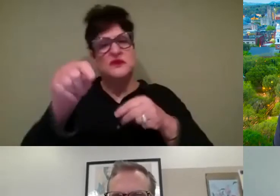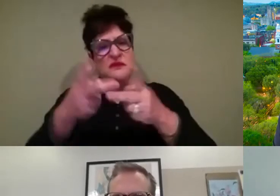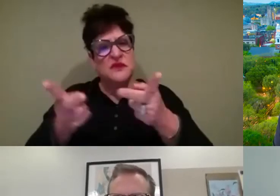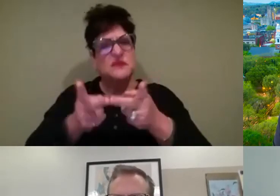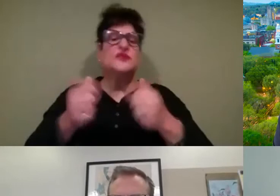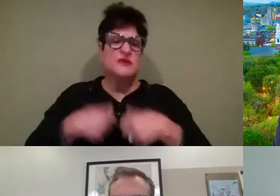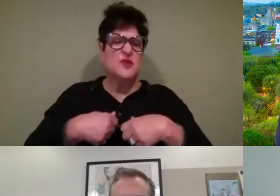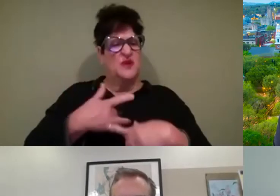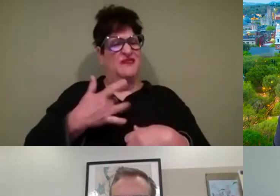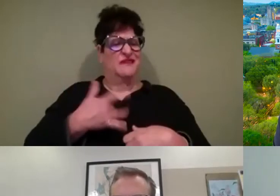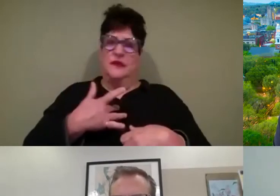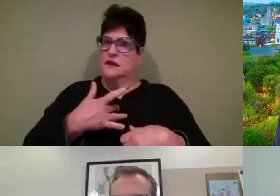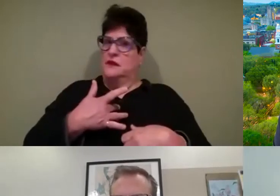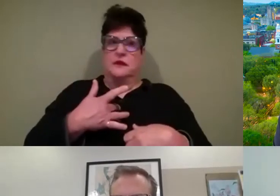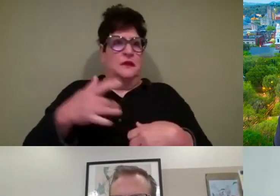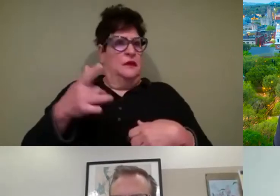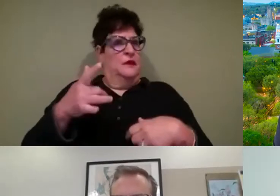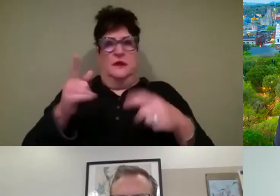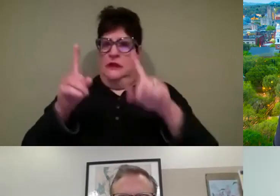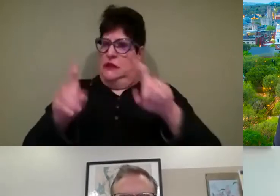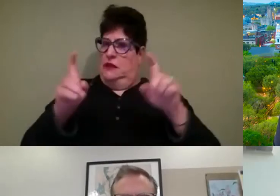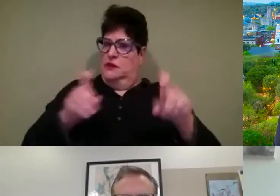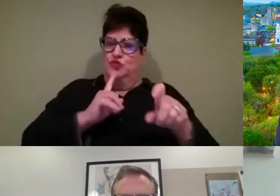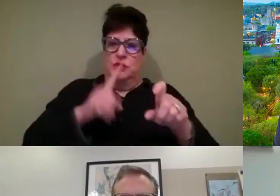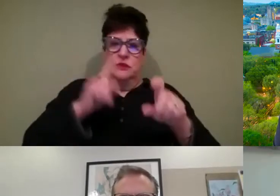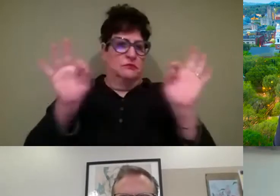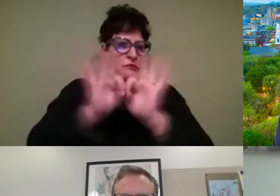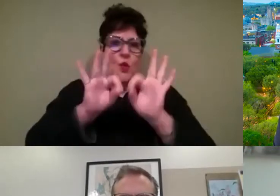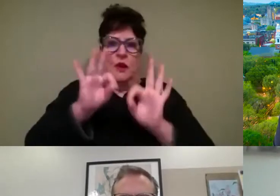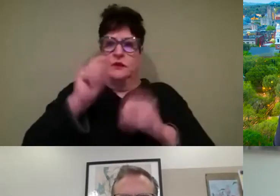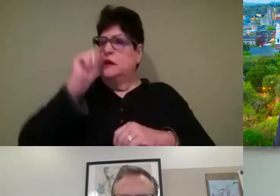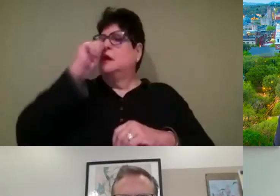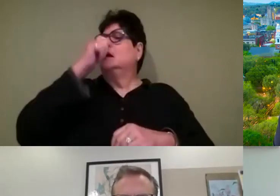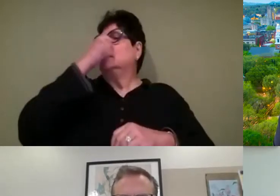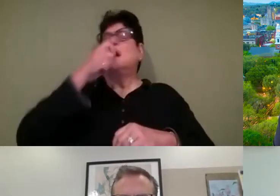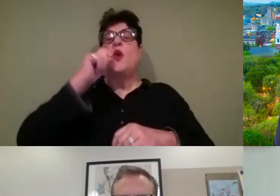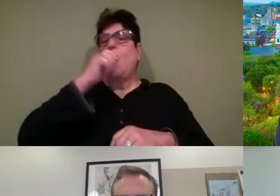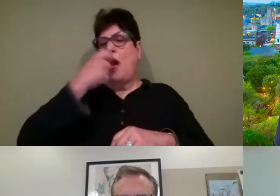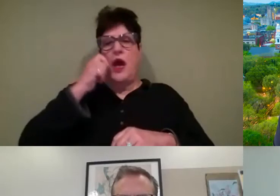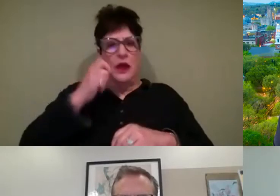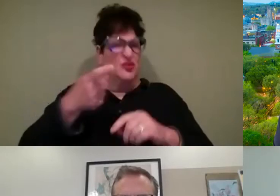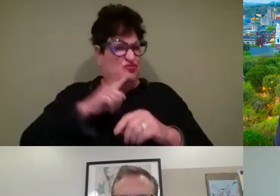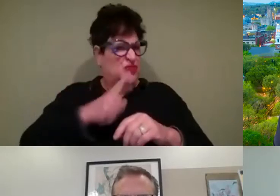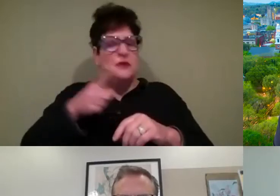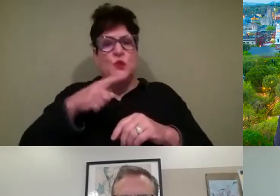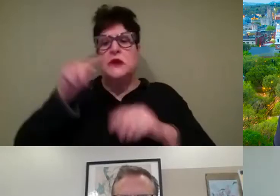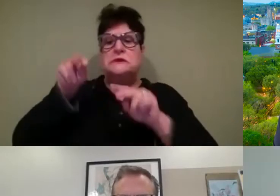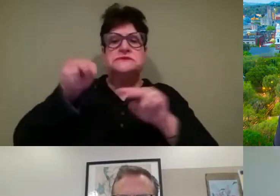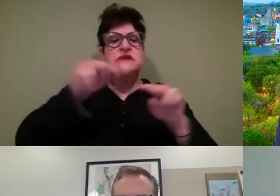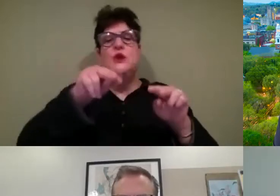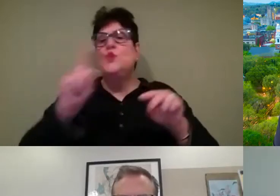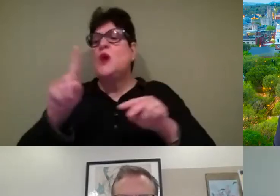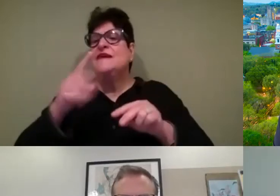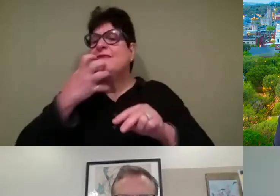is critical importance, and we'll continue to monitor hotspots in our city and continue to expand